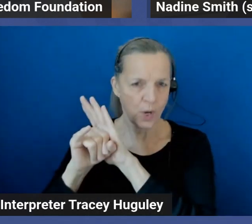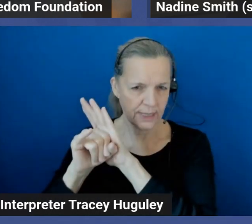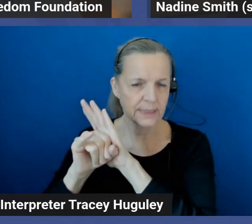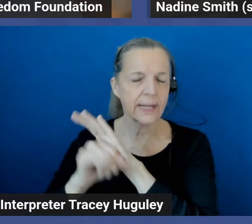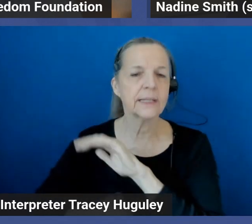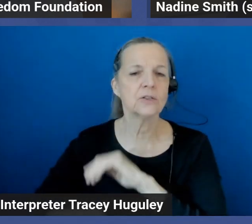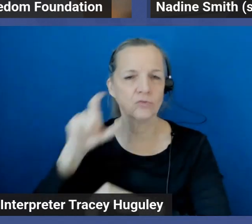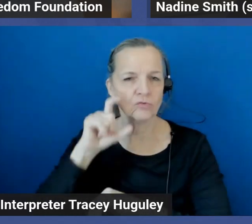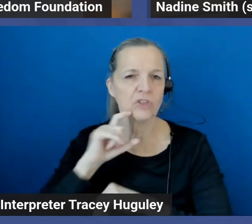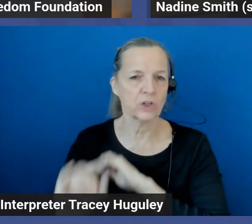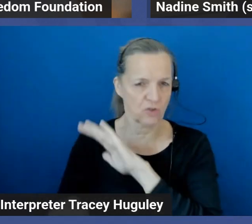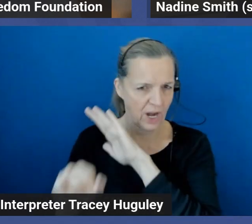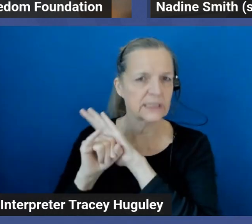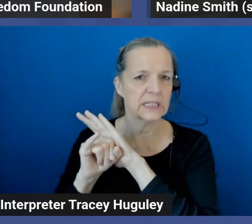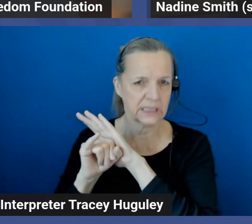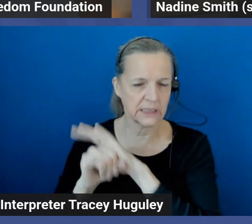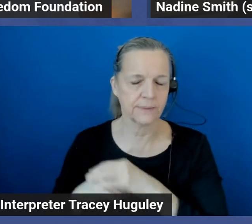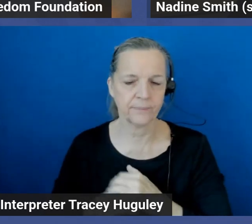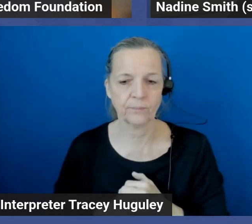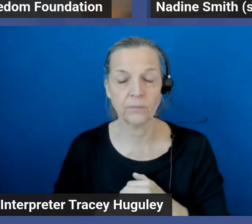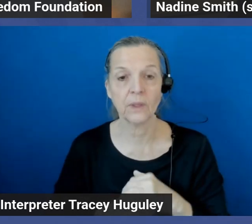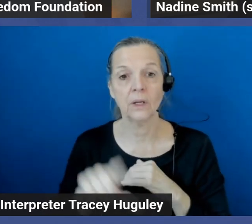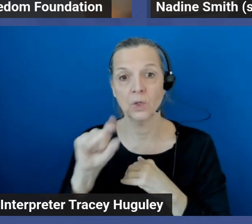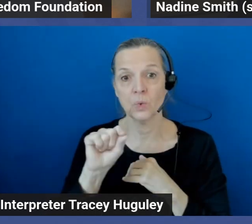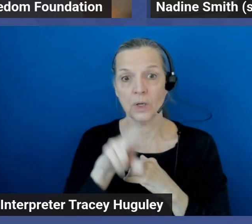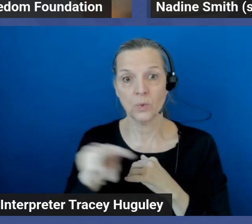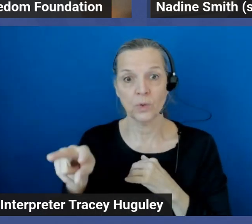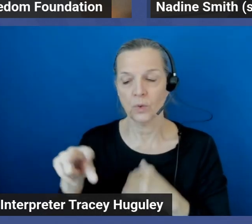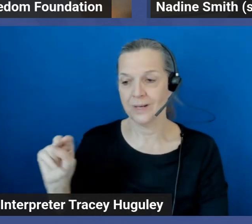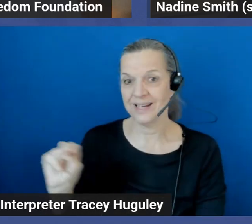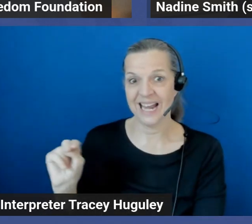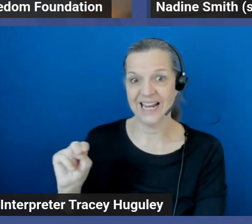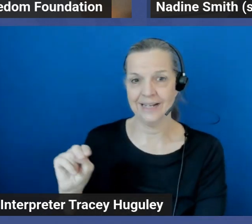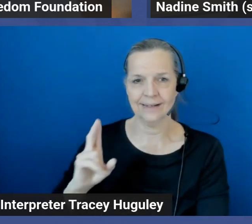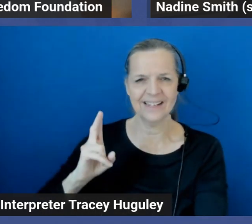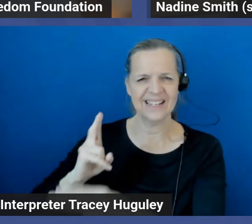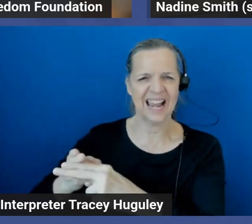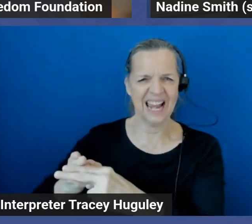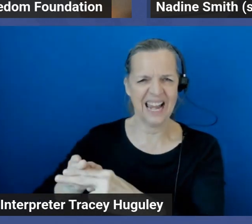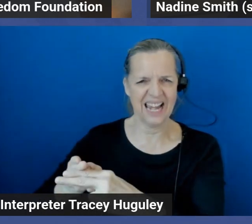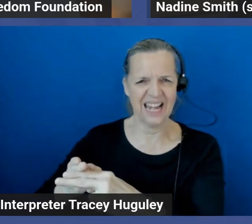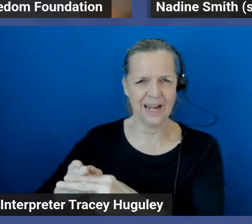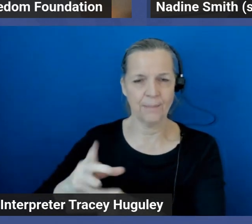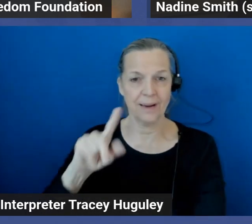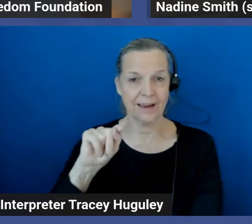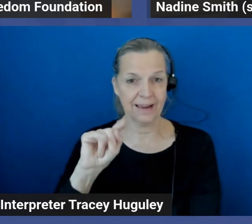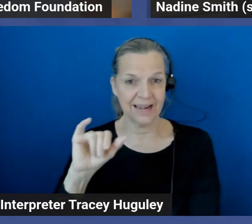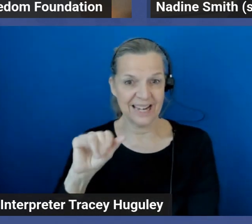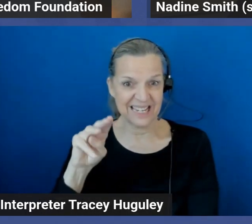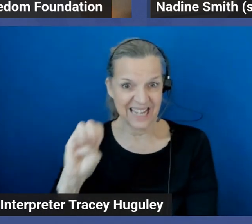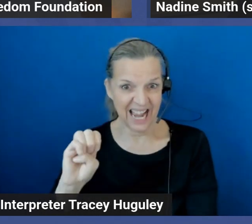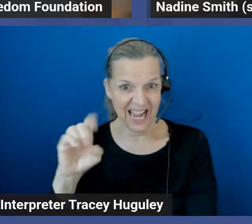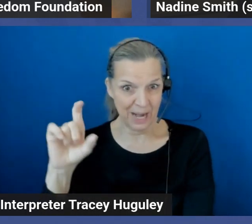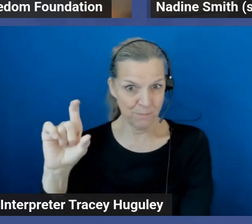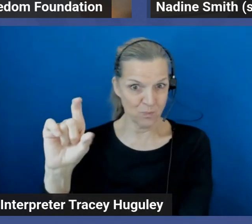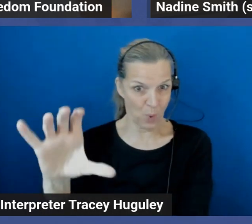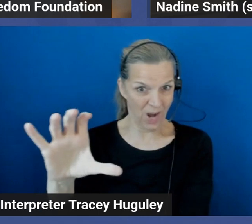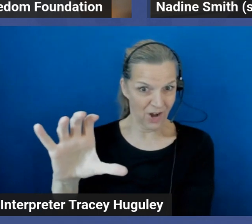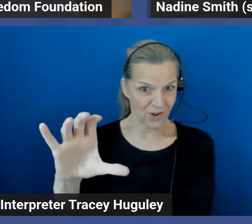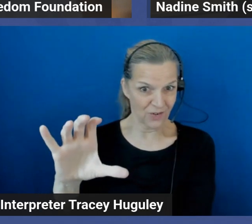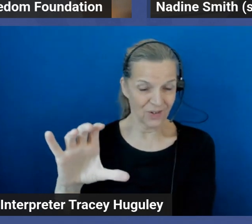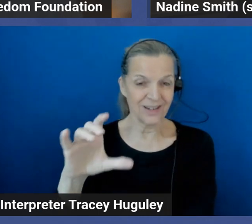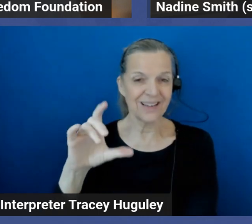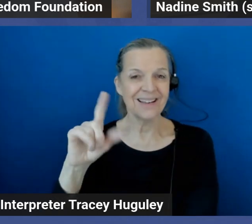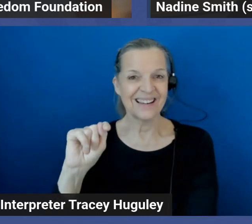gender identity. In 2022, Nadine was named to the Time 100, which is Time's